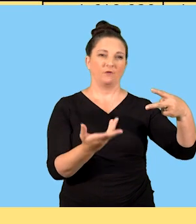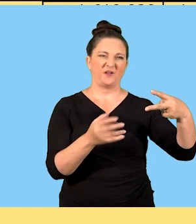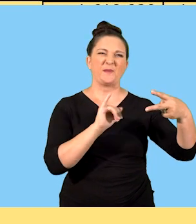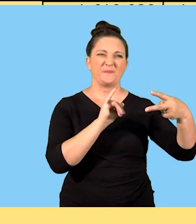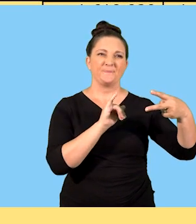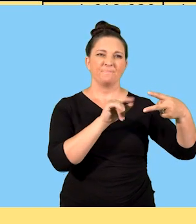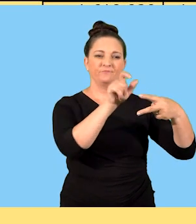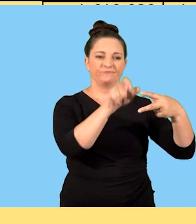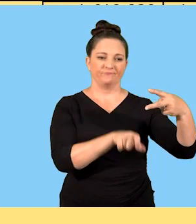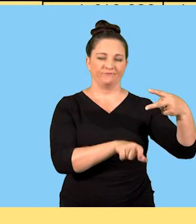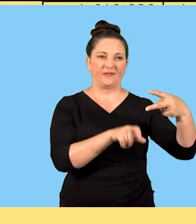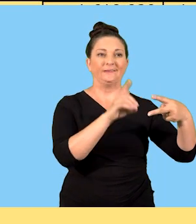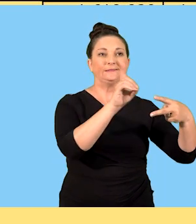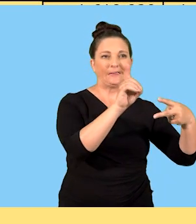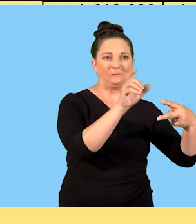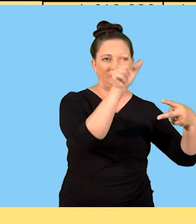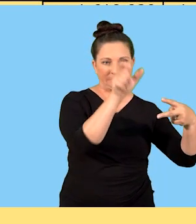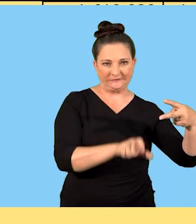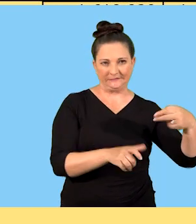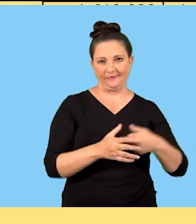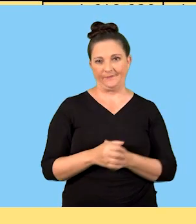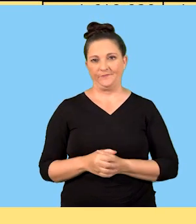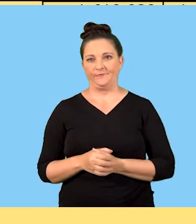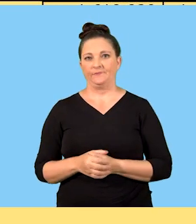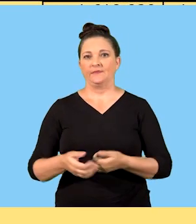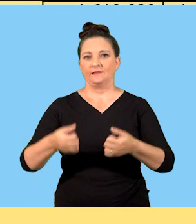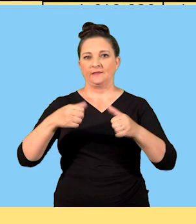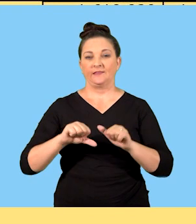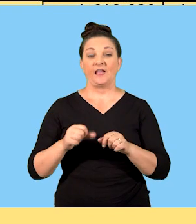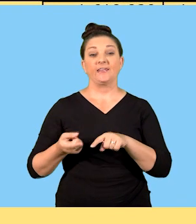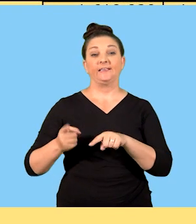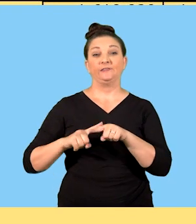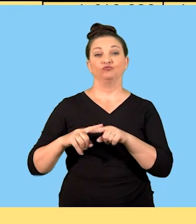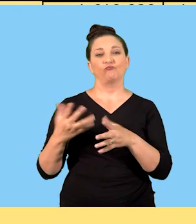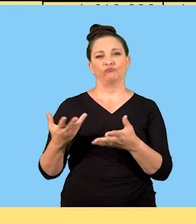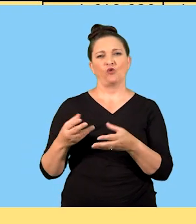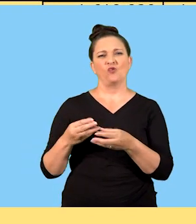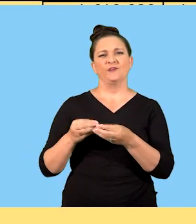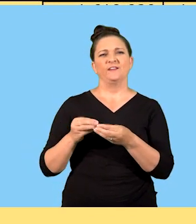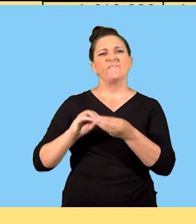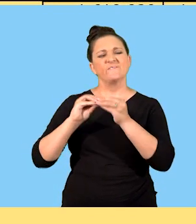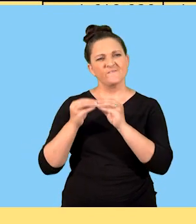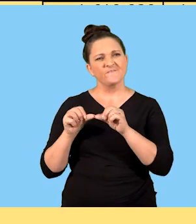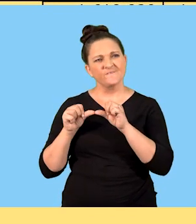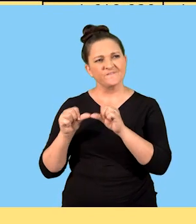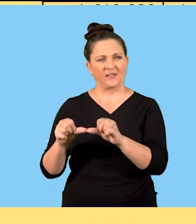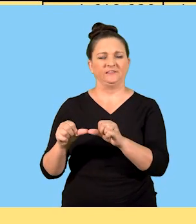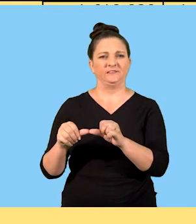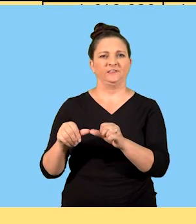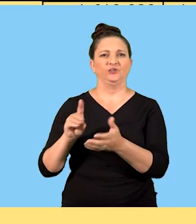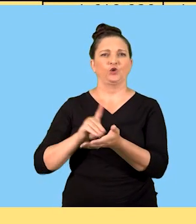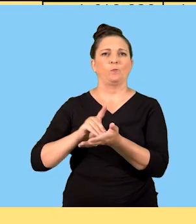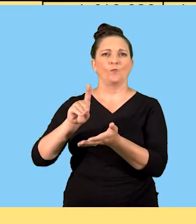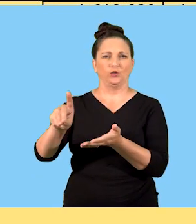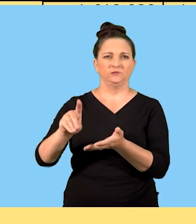insurance. The next one is interest on fixed deposit. Now, fixed